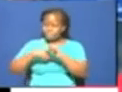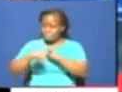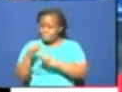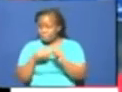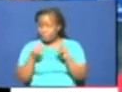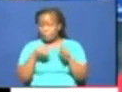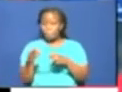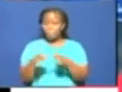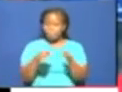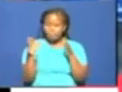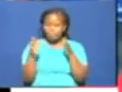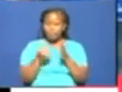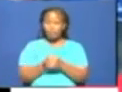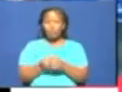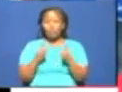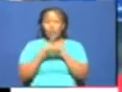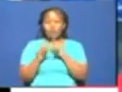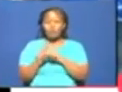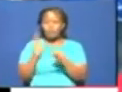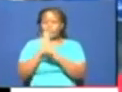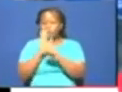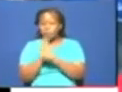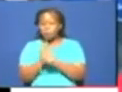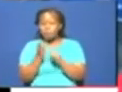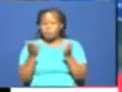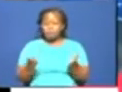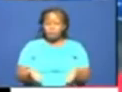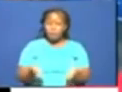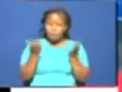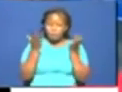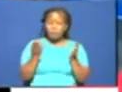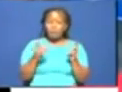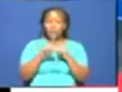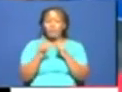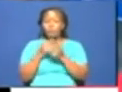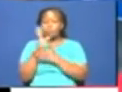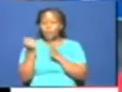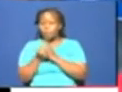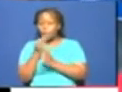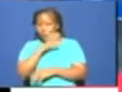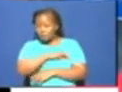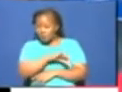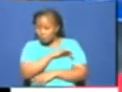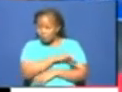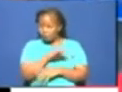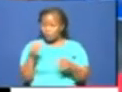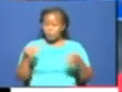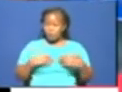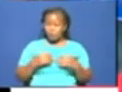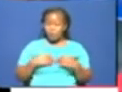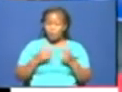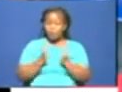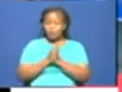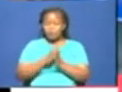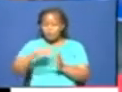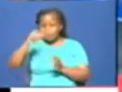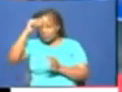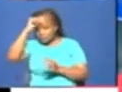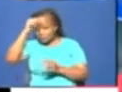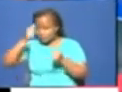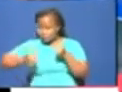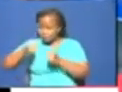By continuity, I mean building and improving on the gains that have been made by the administrations that came